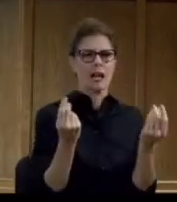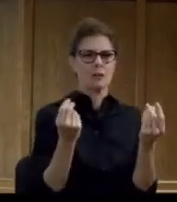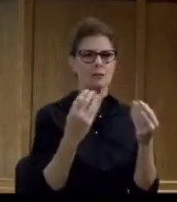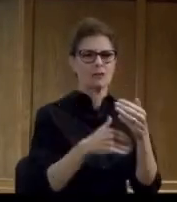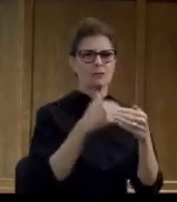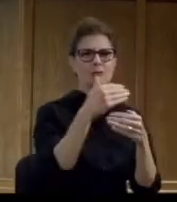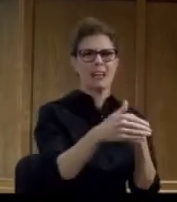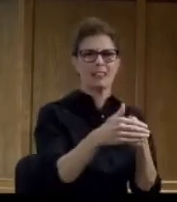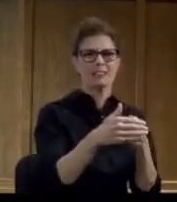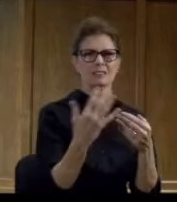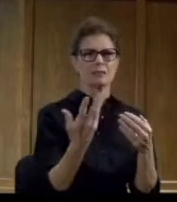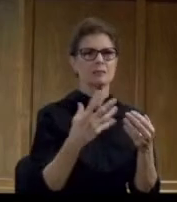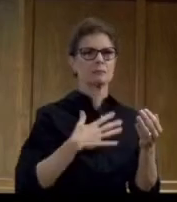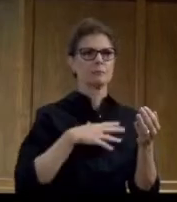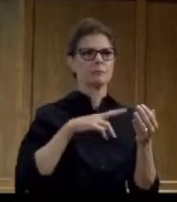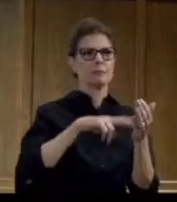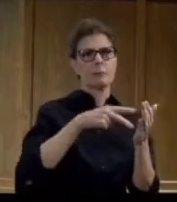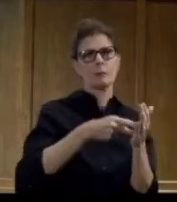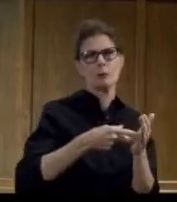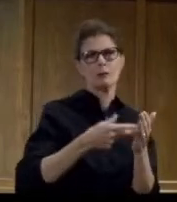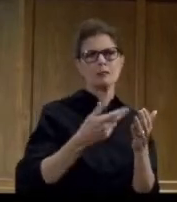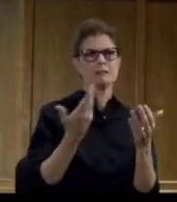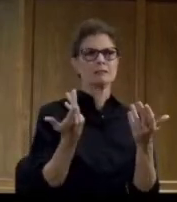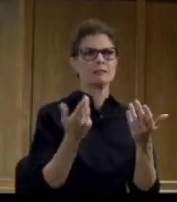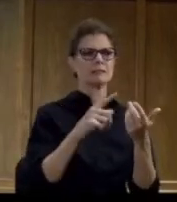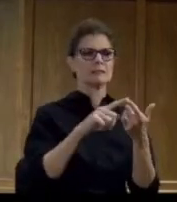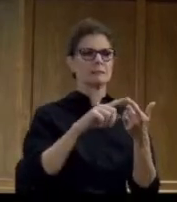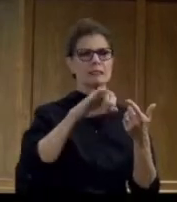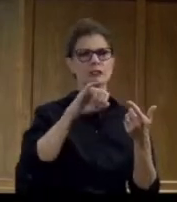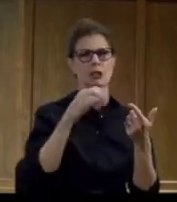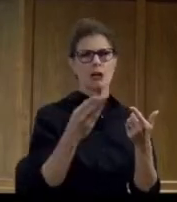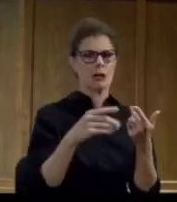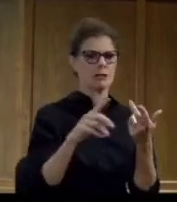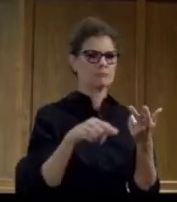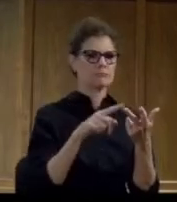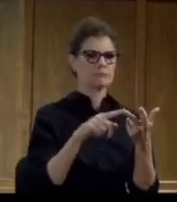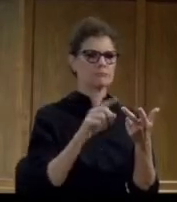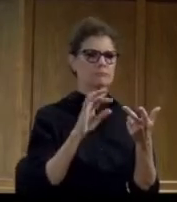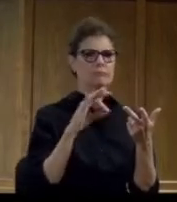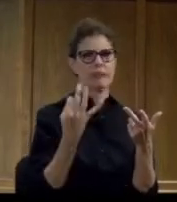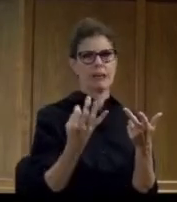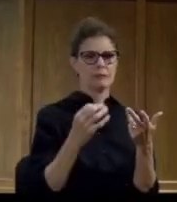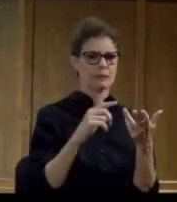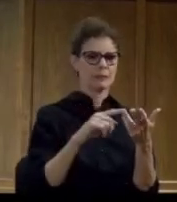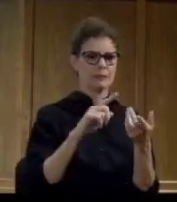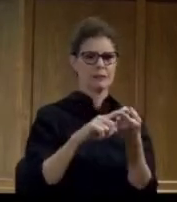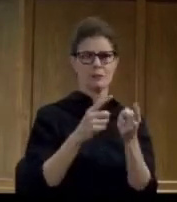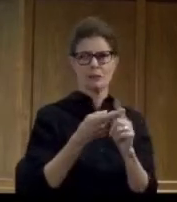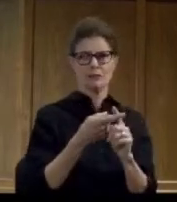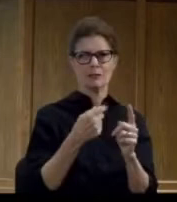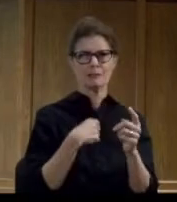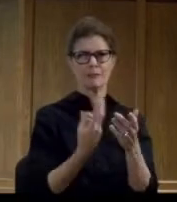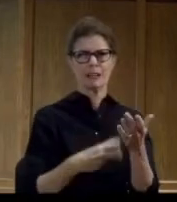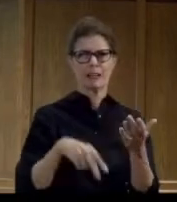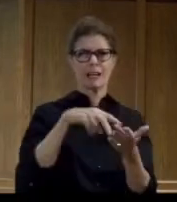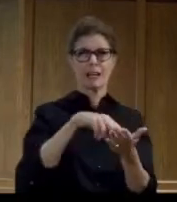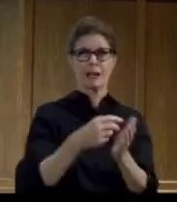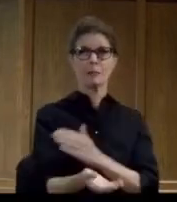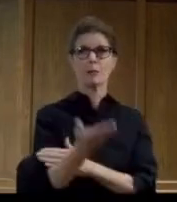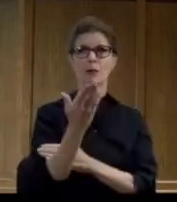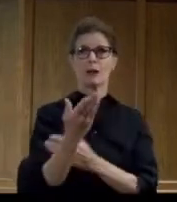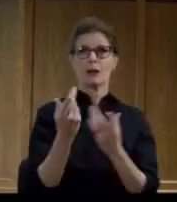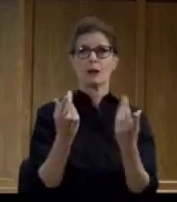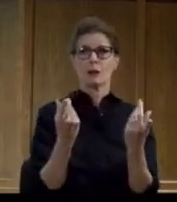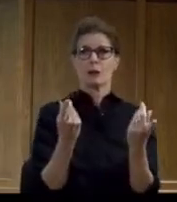my job? What am I supposed to do with my family? What am I supposed to do with my friendships? Like, when I get up in the morning, like, what do I do with